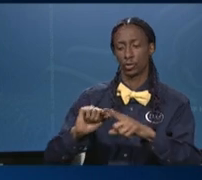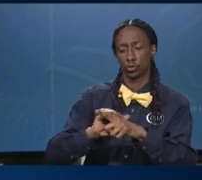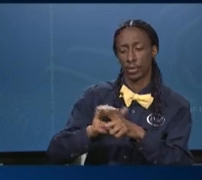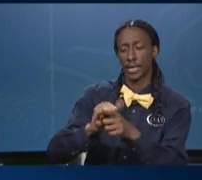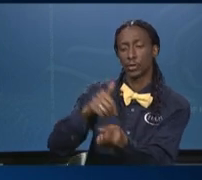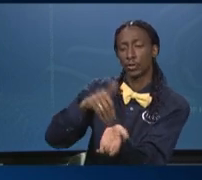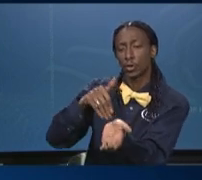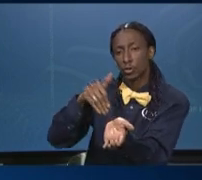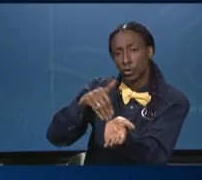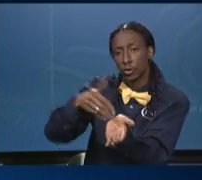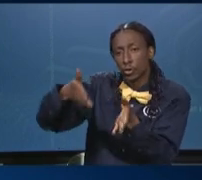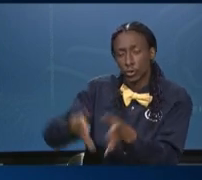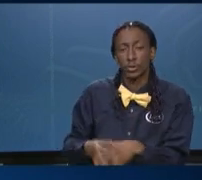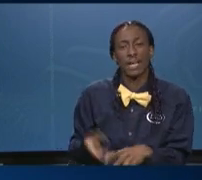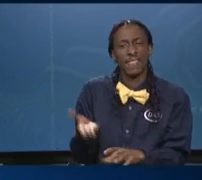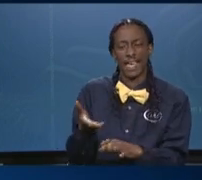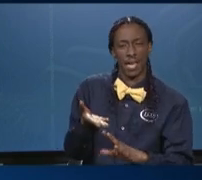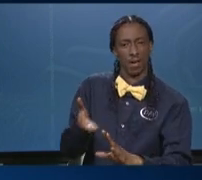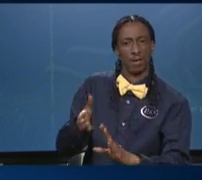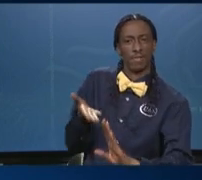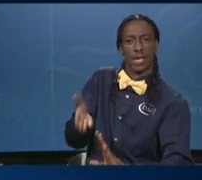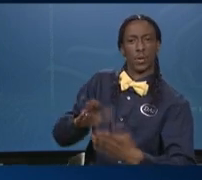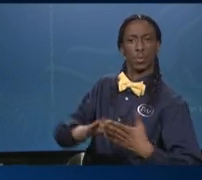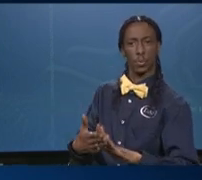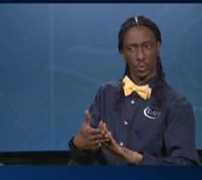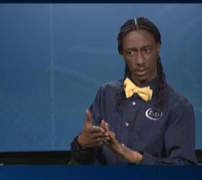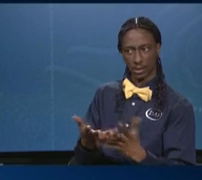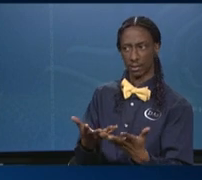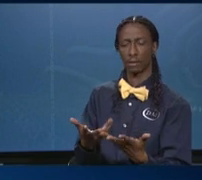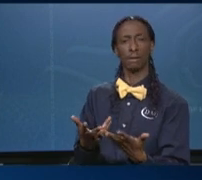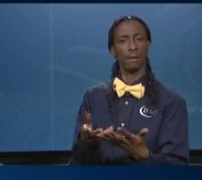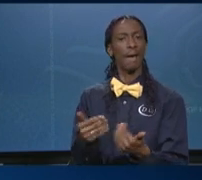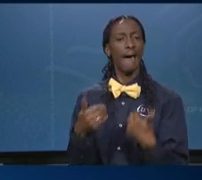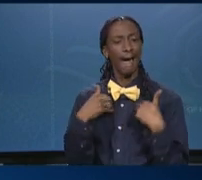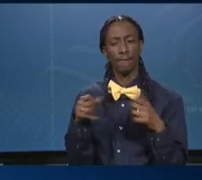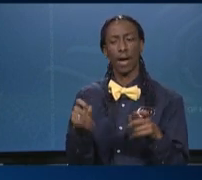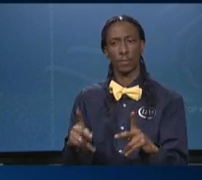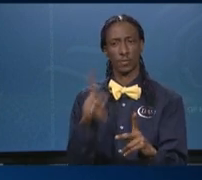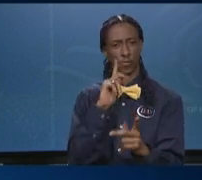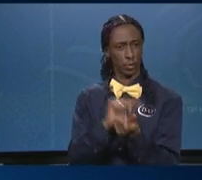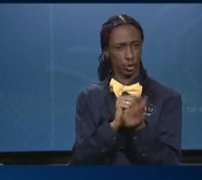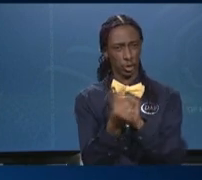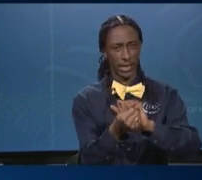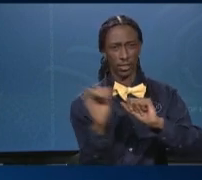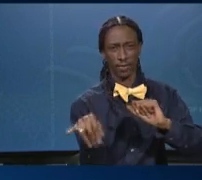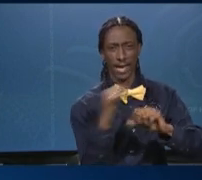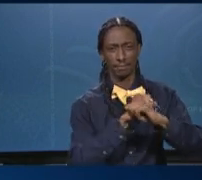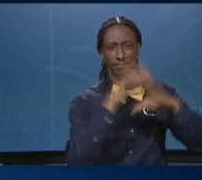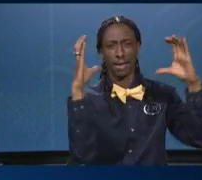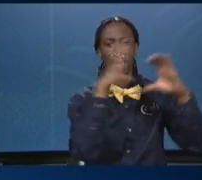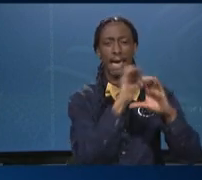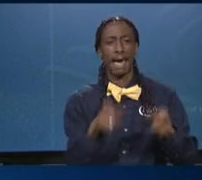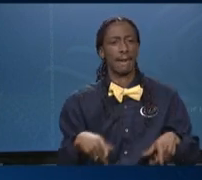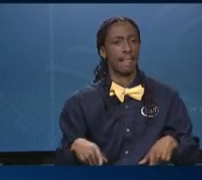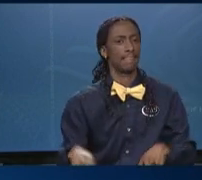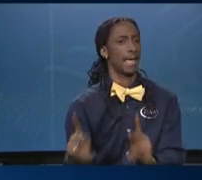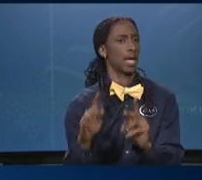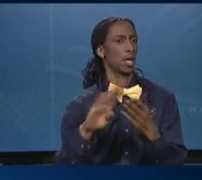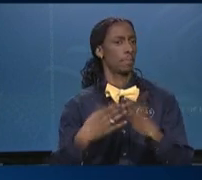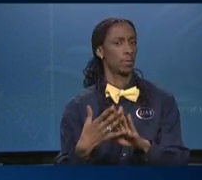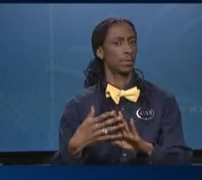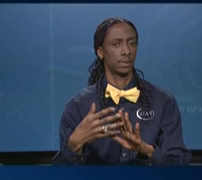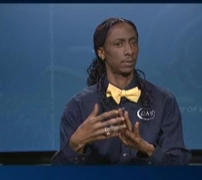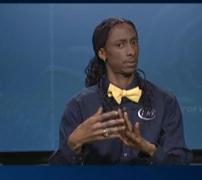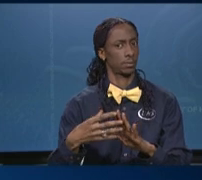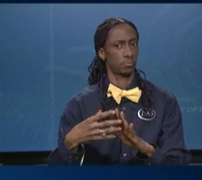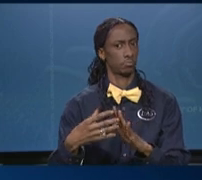in community-based settings, and just having the opportunity to kind of change the model and really let communities grow their own. And I should note